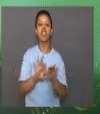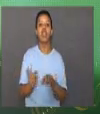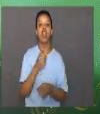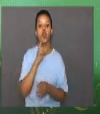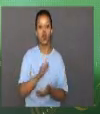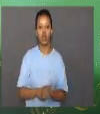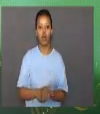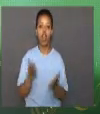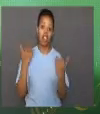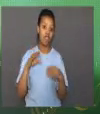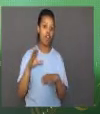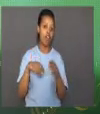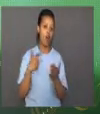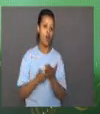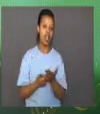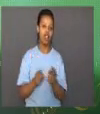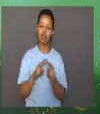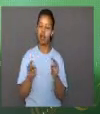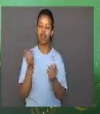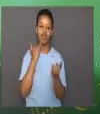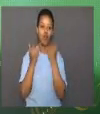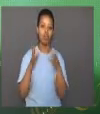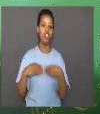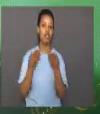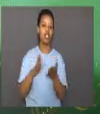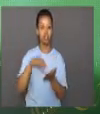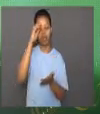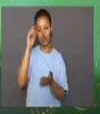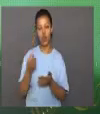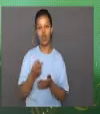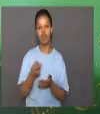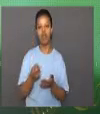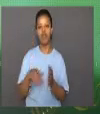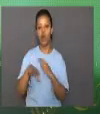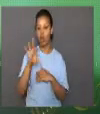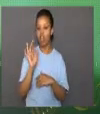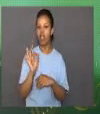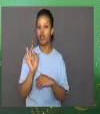the environment. I hope you found this informative.